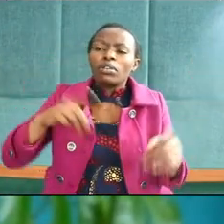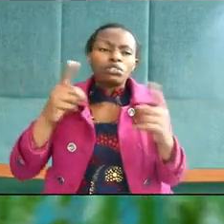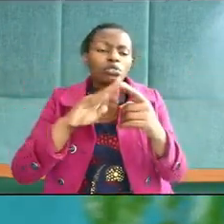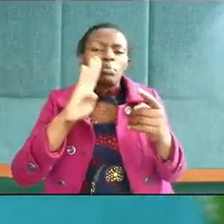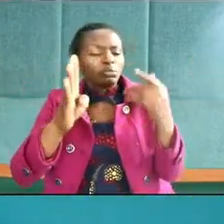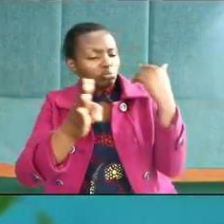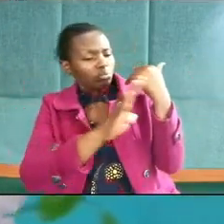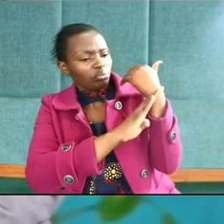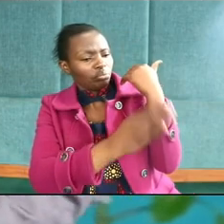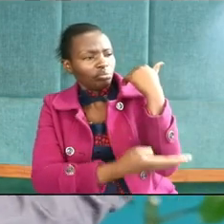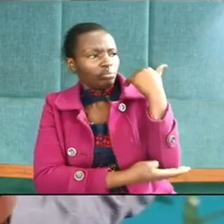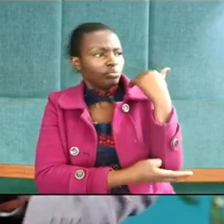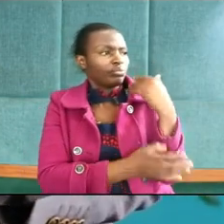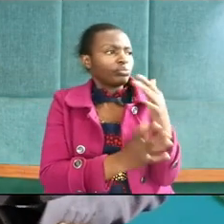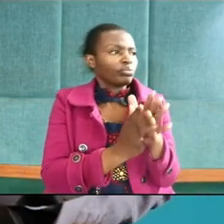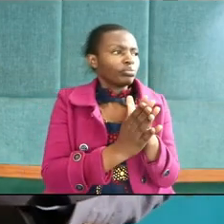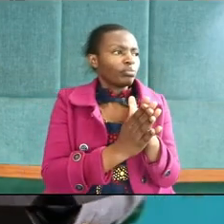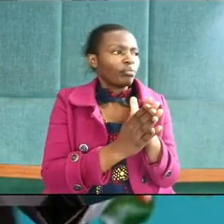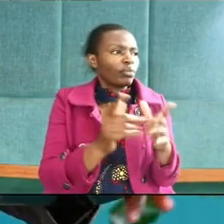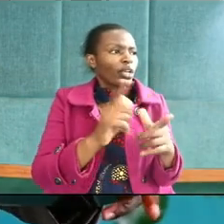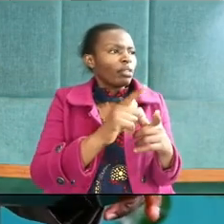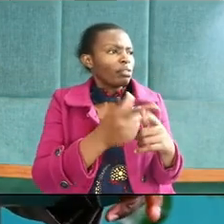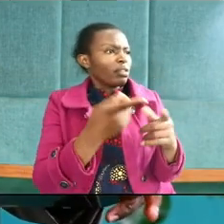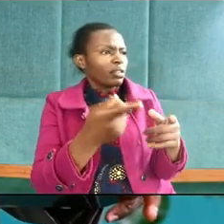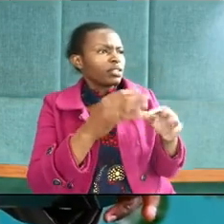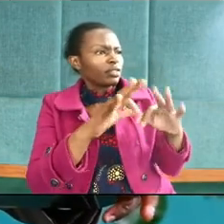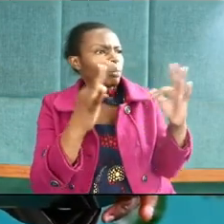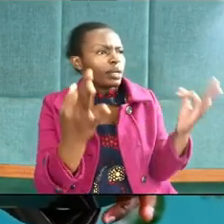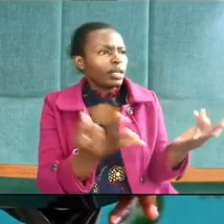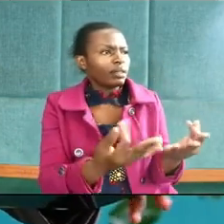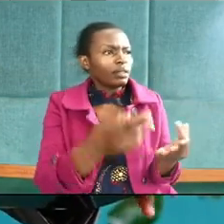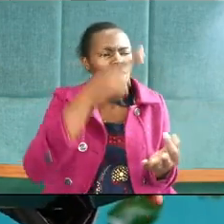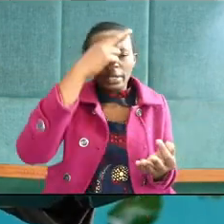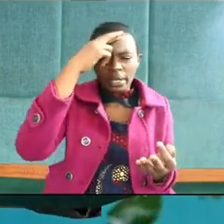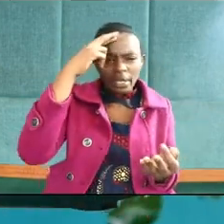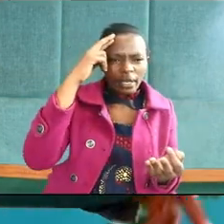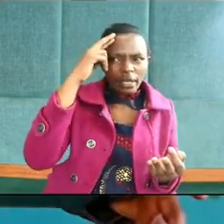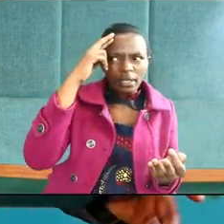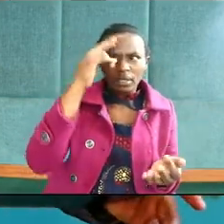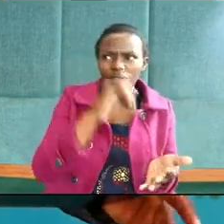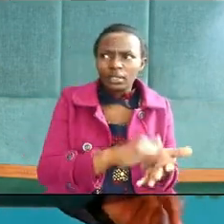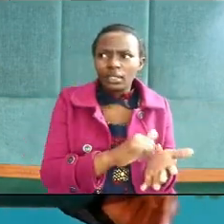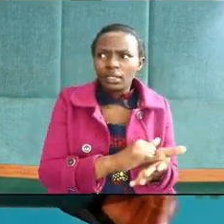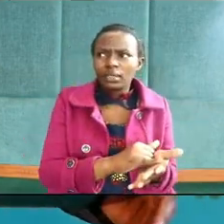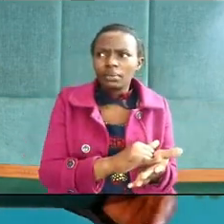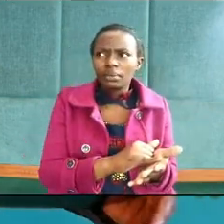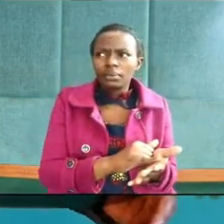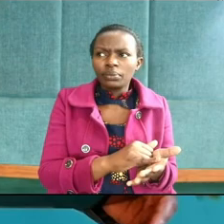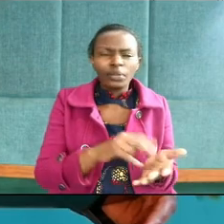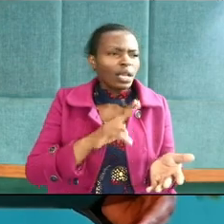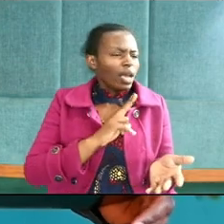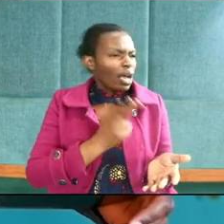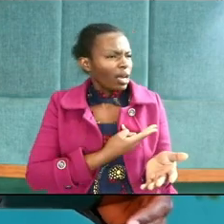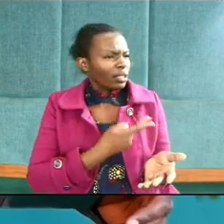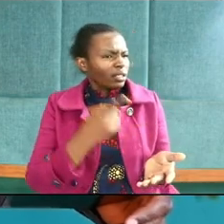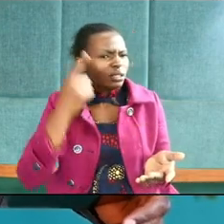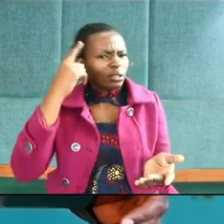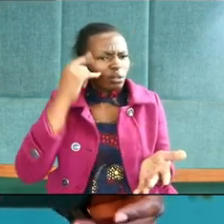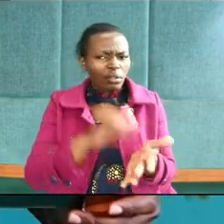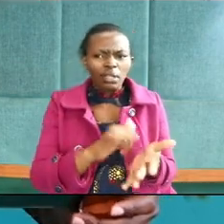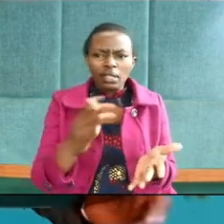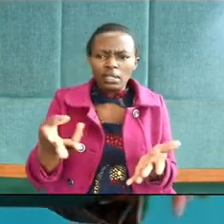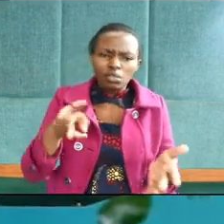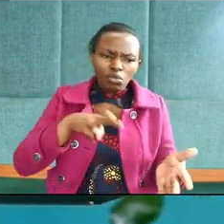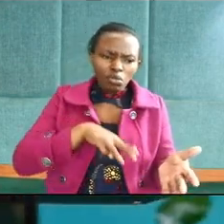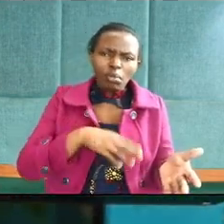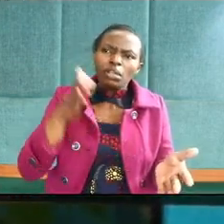this. Then the family began to realize, we thought the woman was the problem.